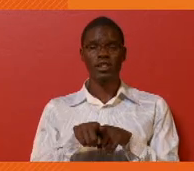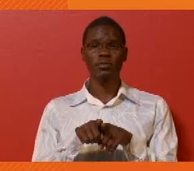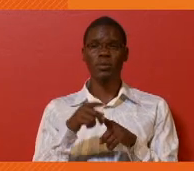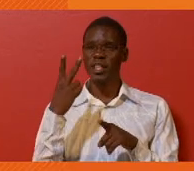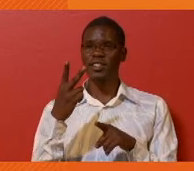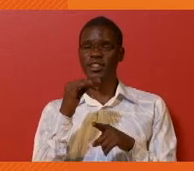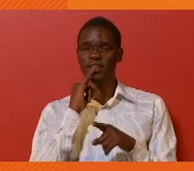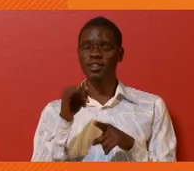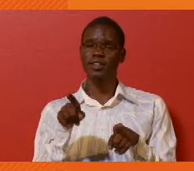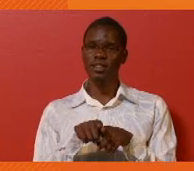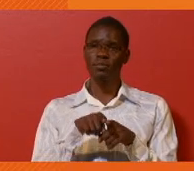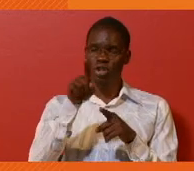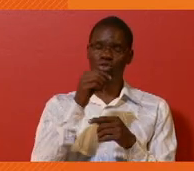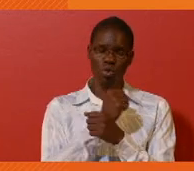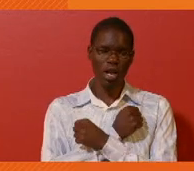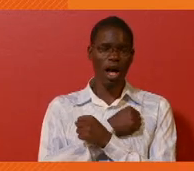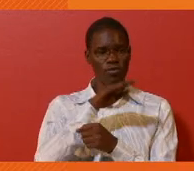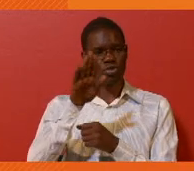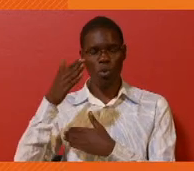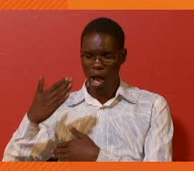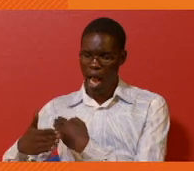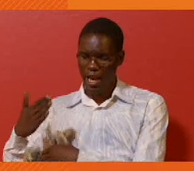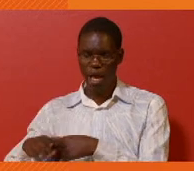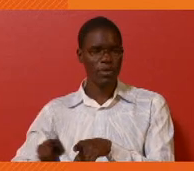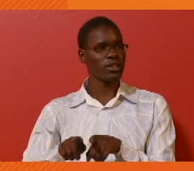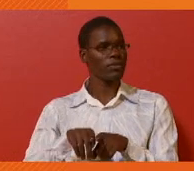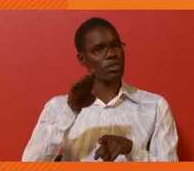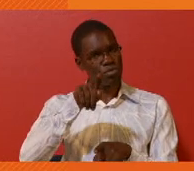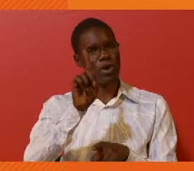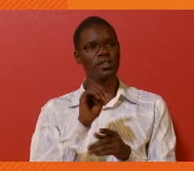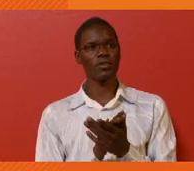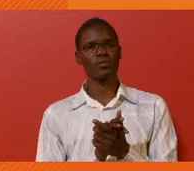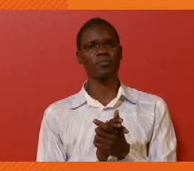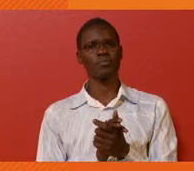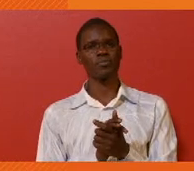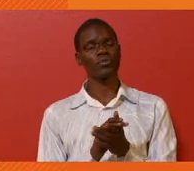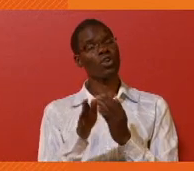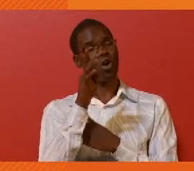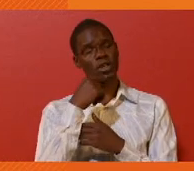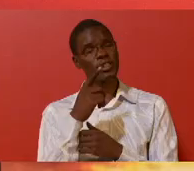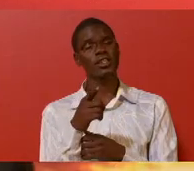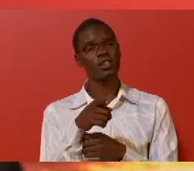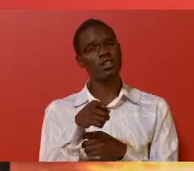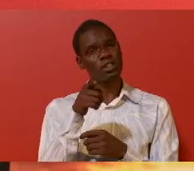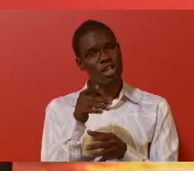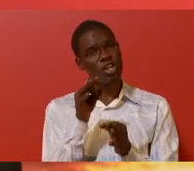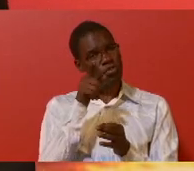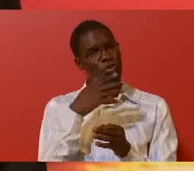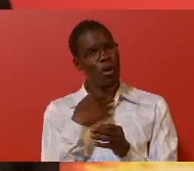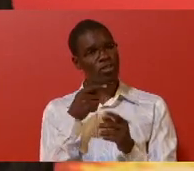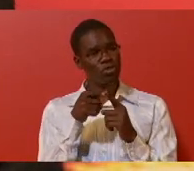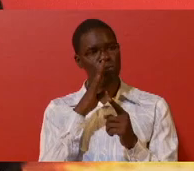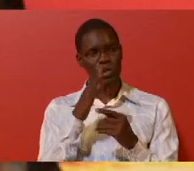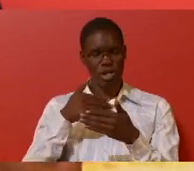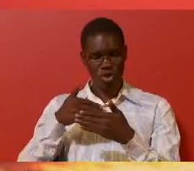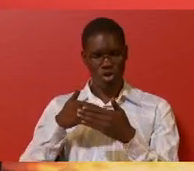it. You shall love your neighbor as yourself." So God is saying, hey, if you want to be close to me,